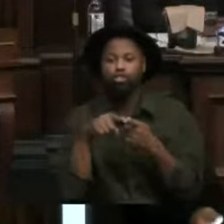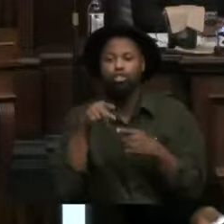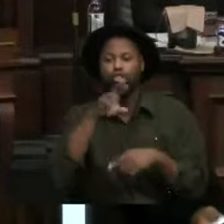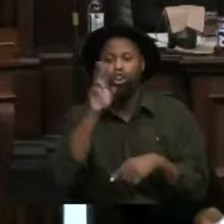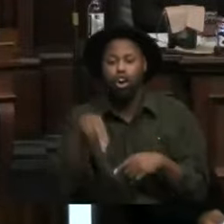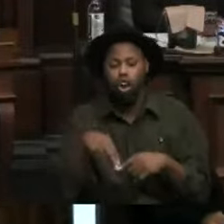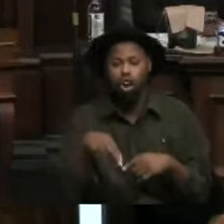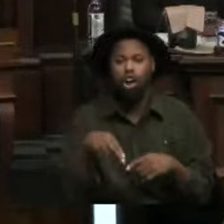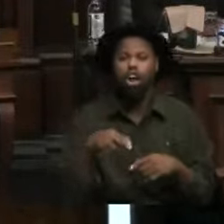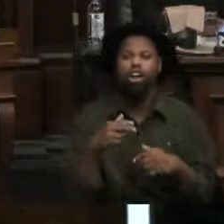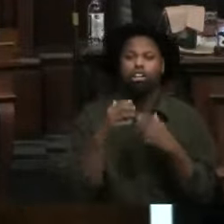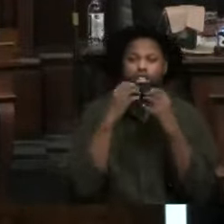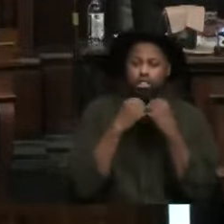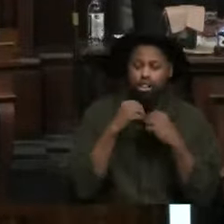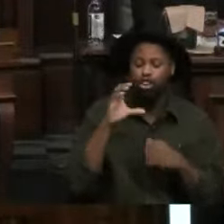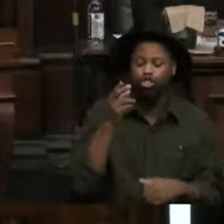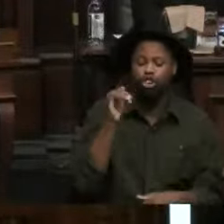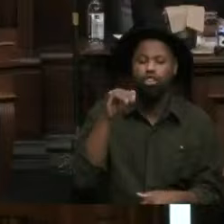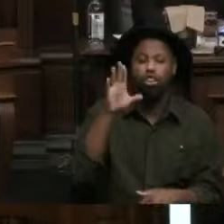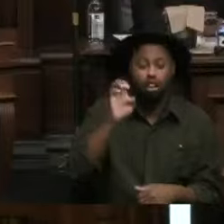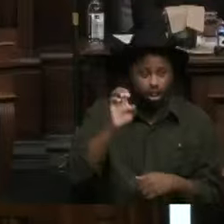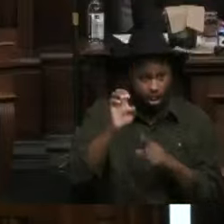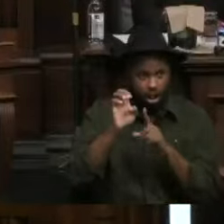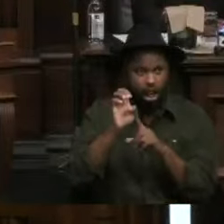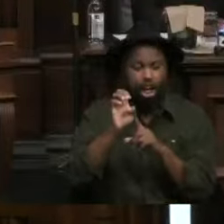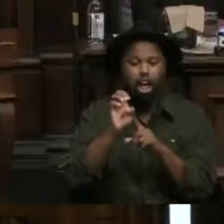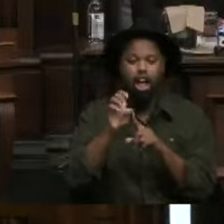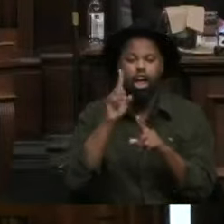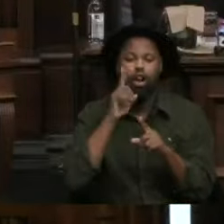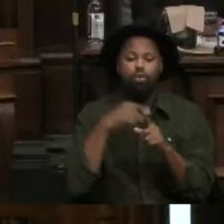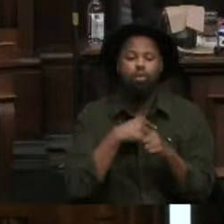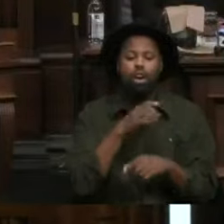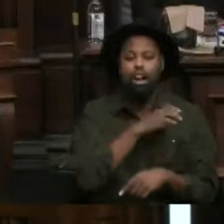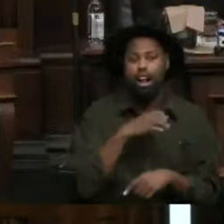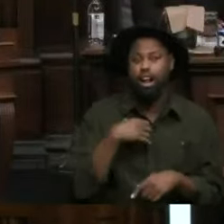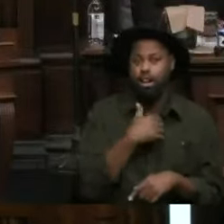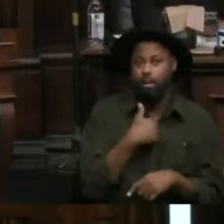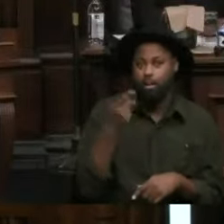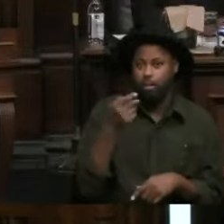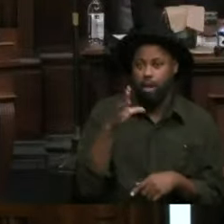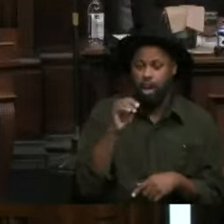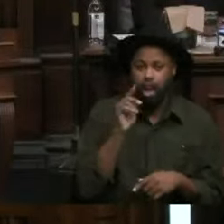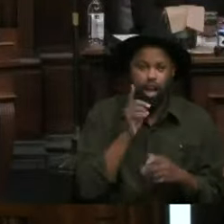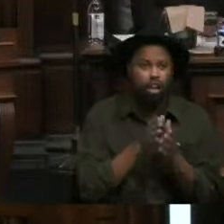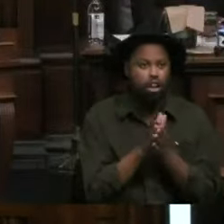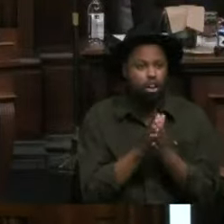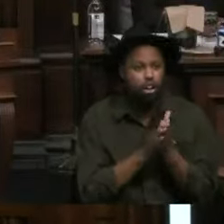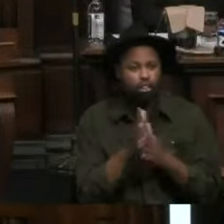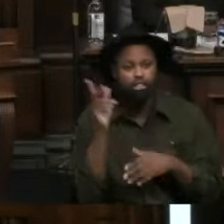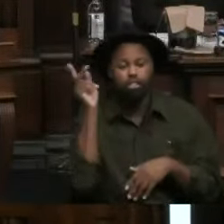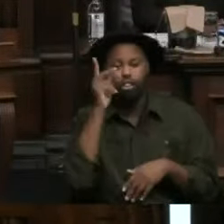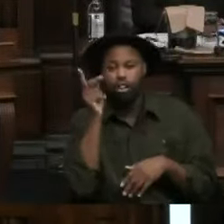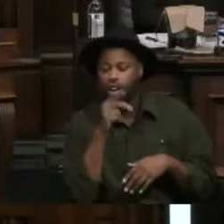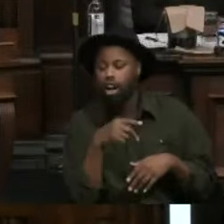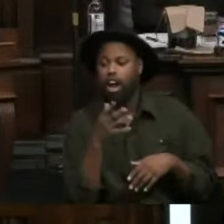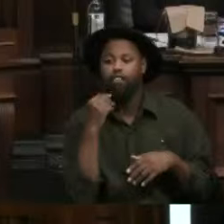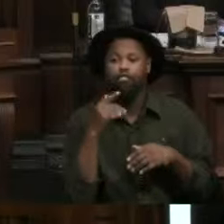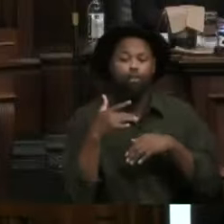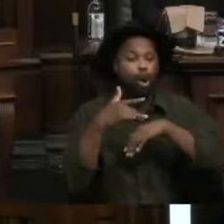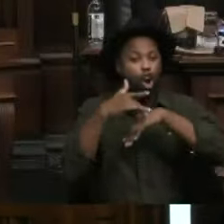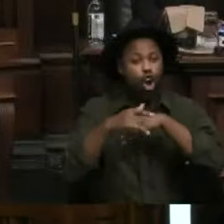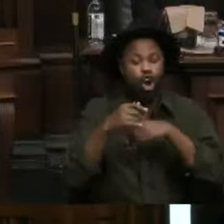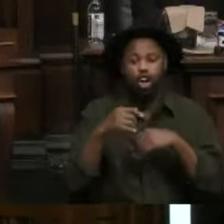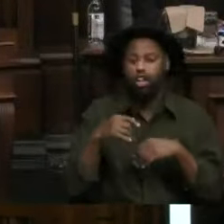beloved Charlotte neighborhood, and whereas Councilmember Pio exhibited passions for philanthropy and entrepreneurialism from an early